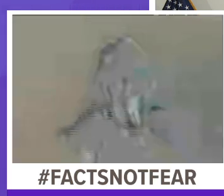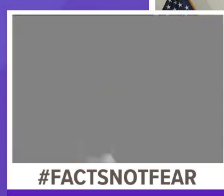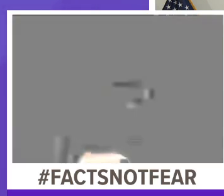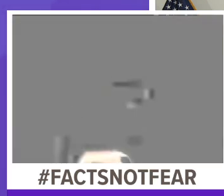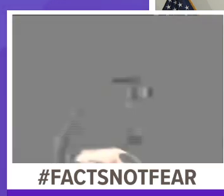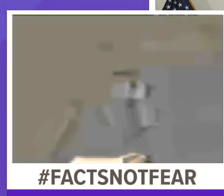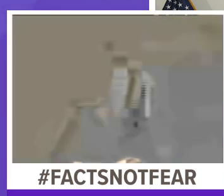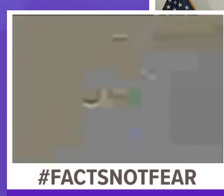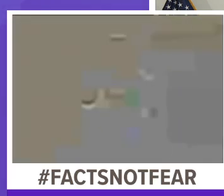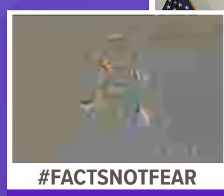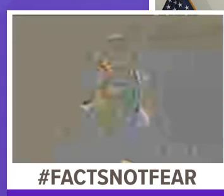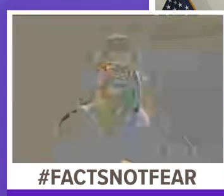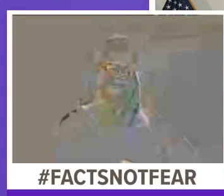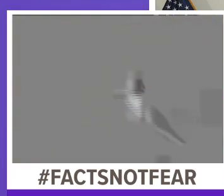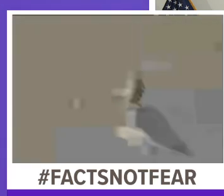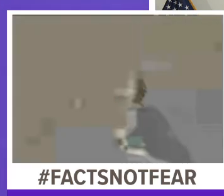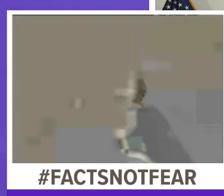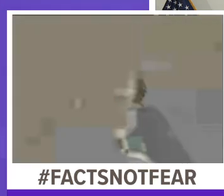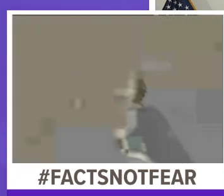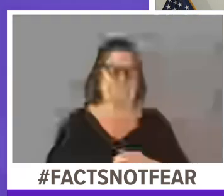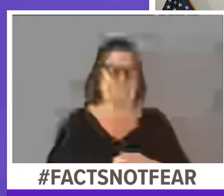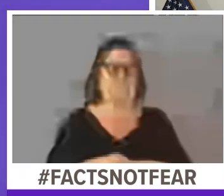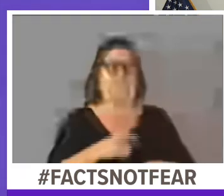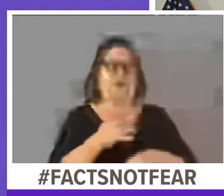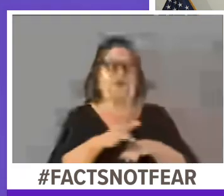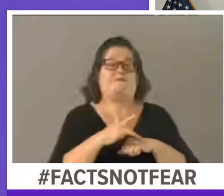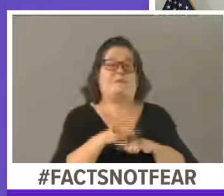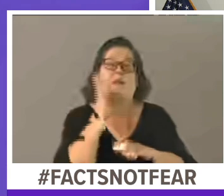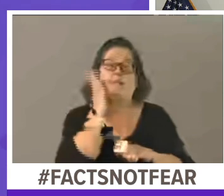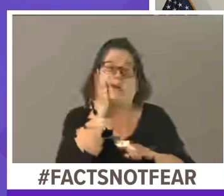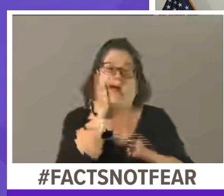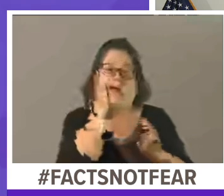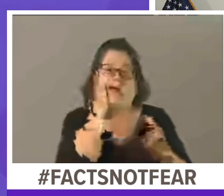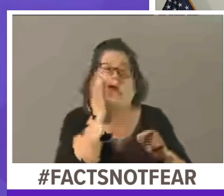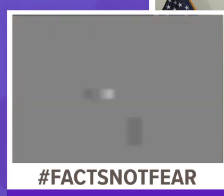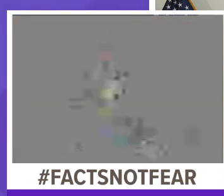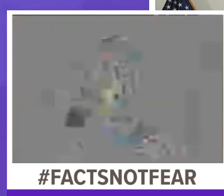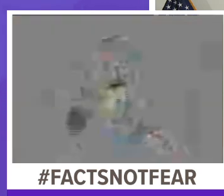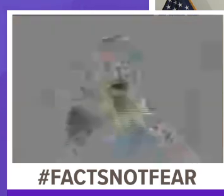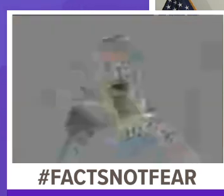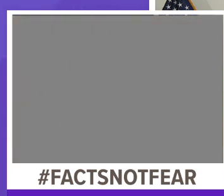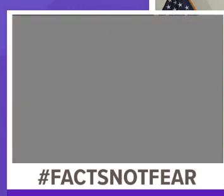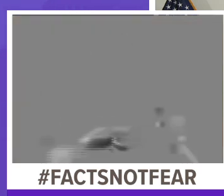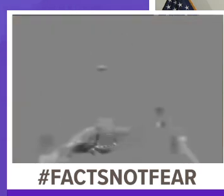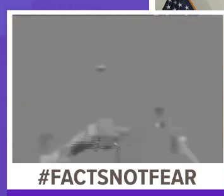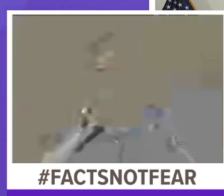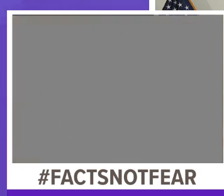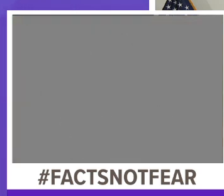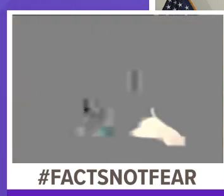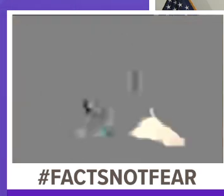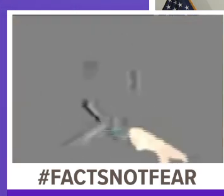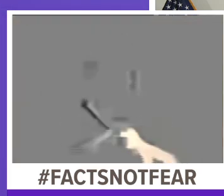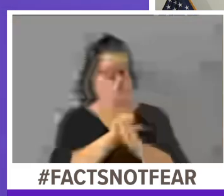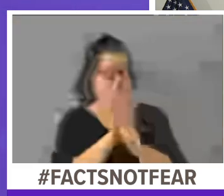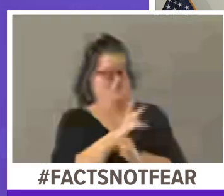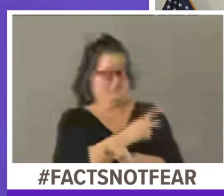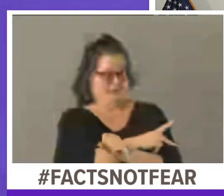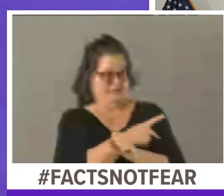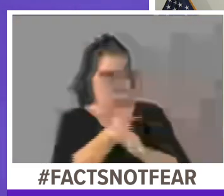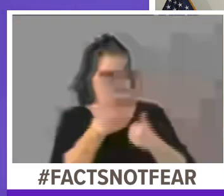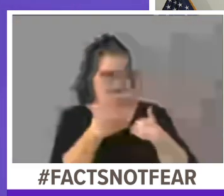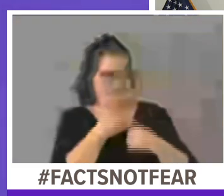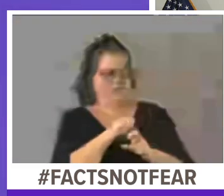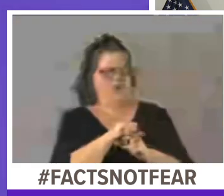capacity. The orange line are COVID-like cases. They are on the rise. That began in